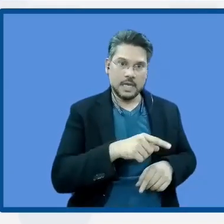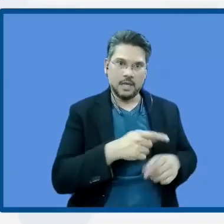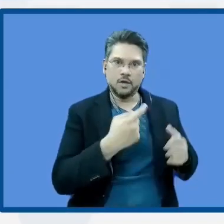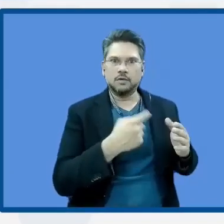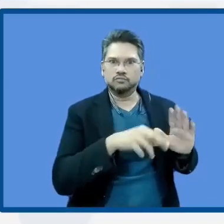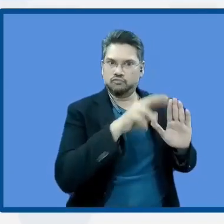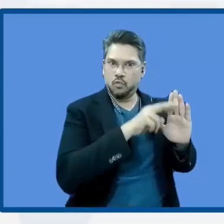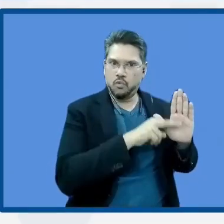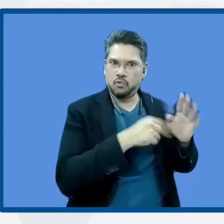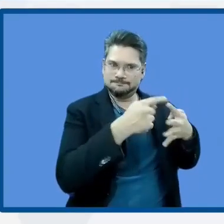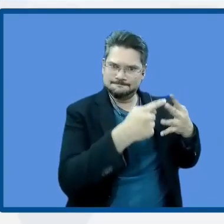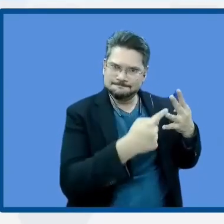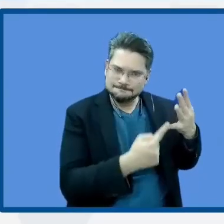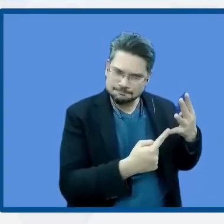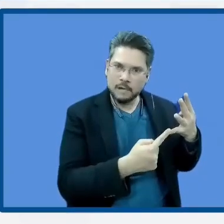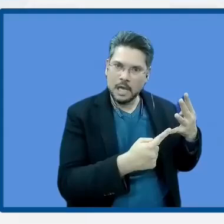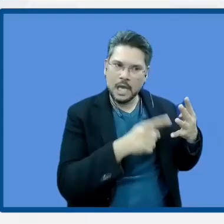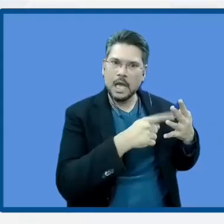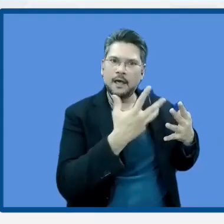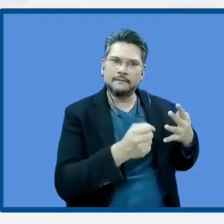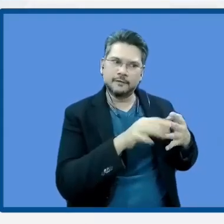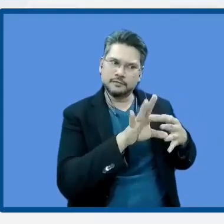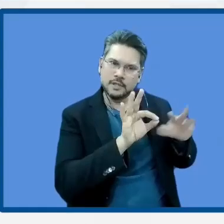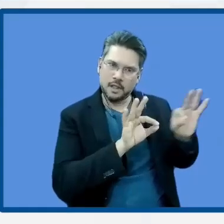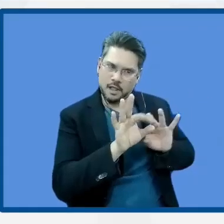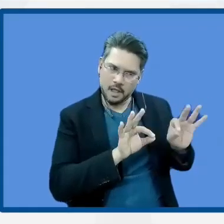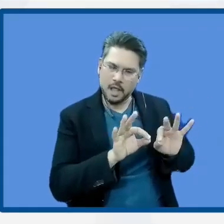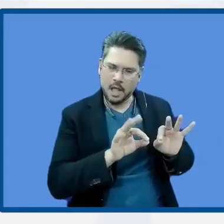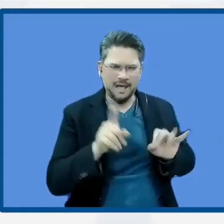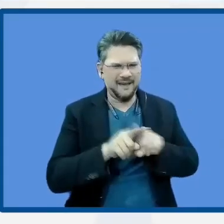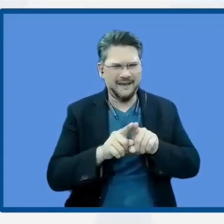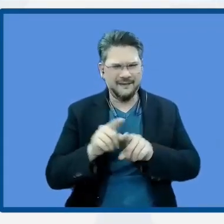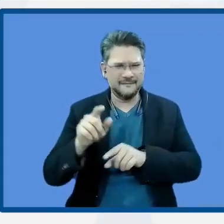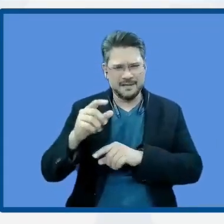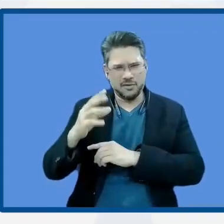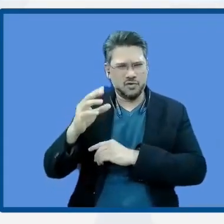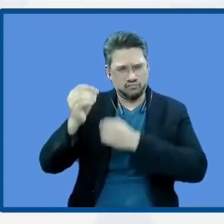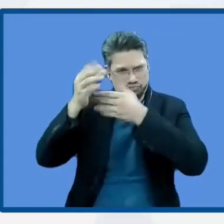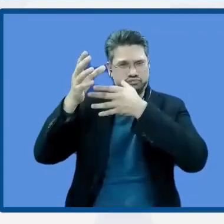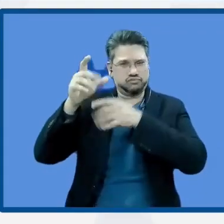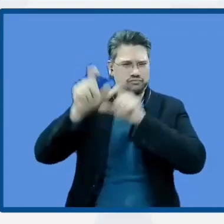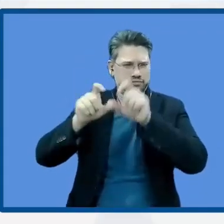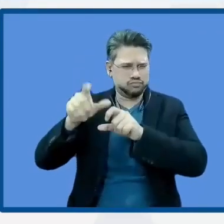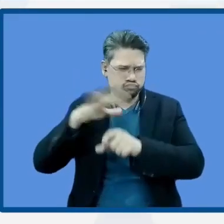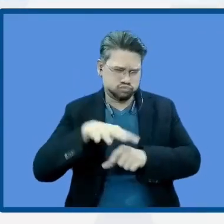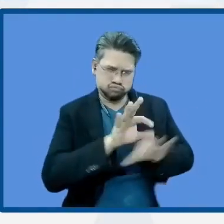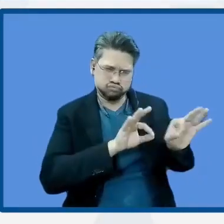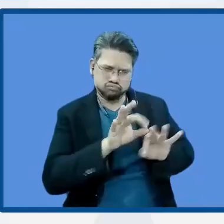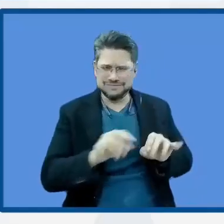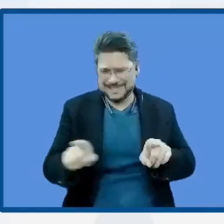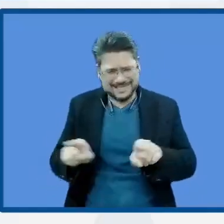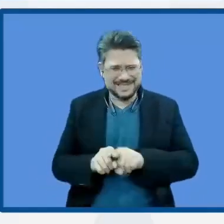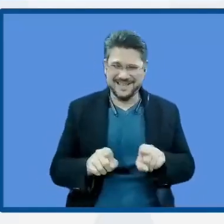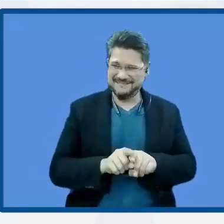through a selection of expert criteria And we see that they